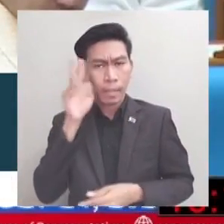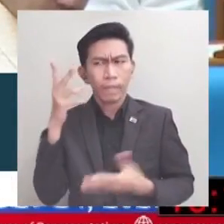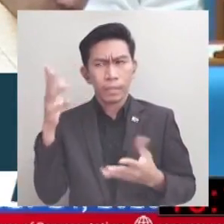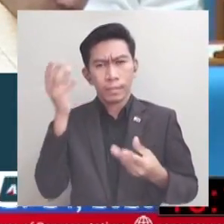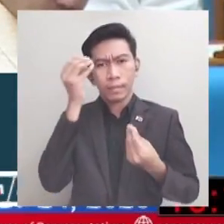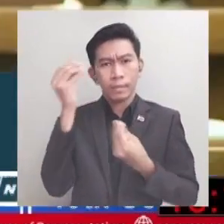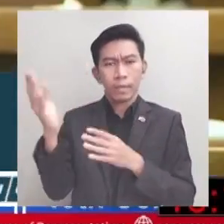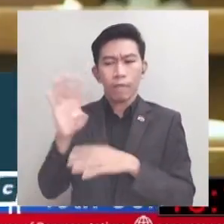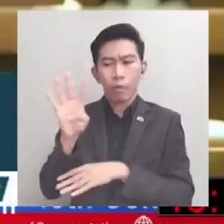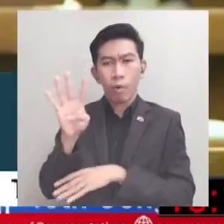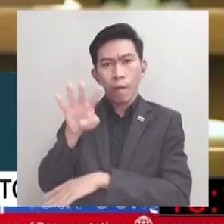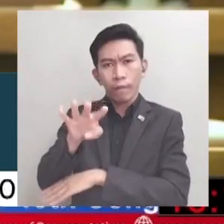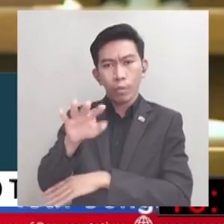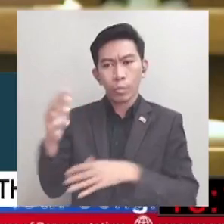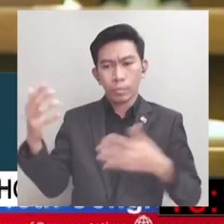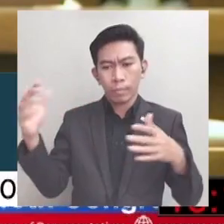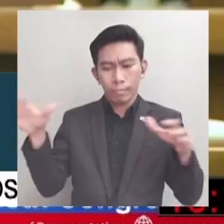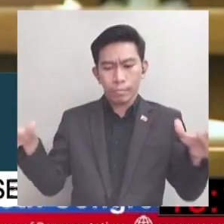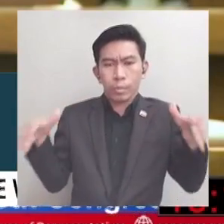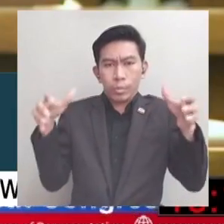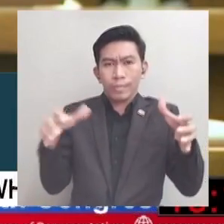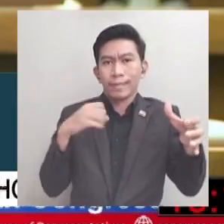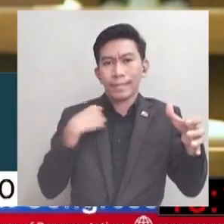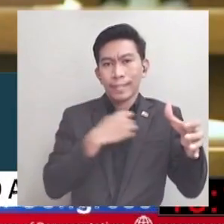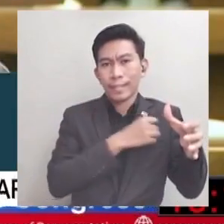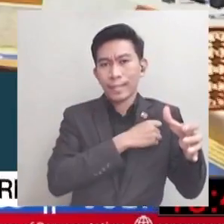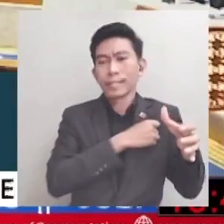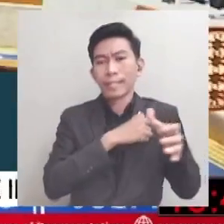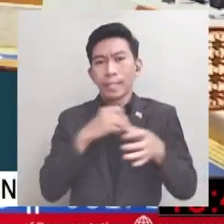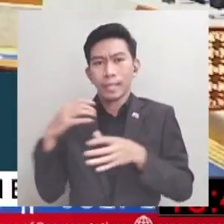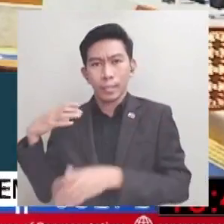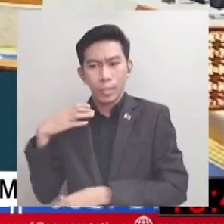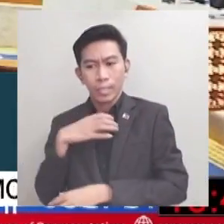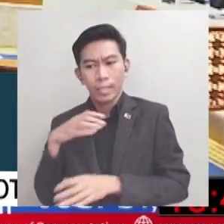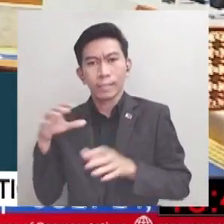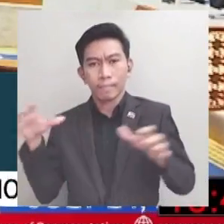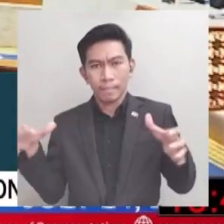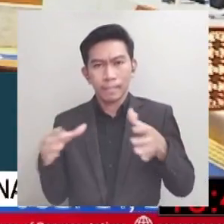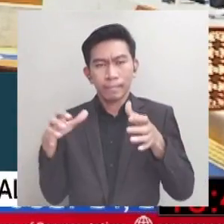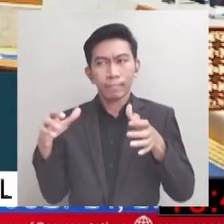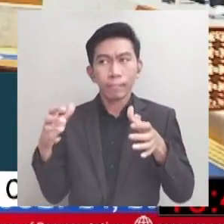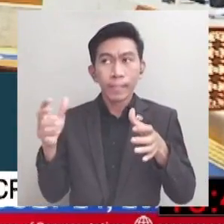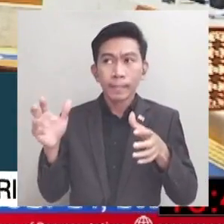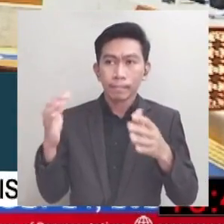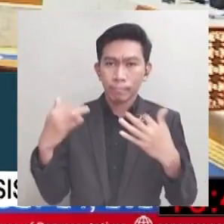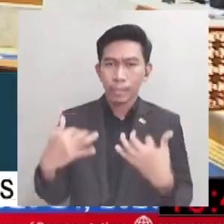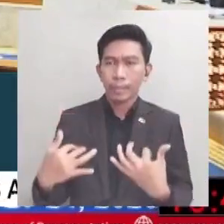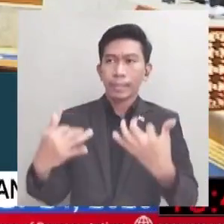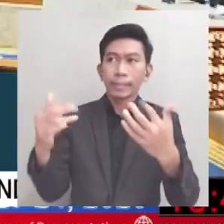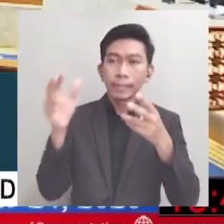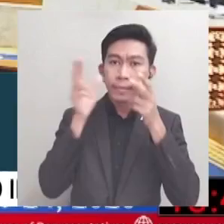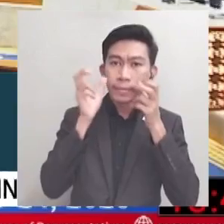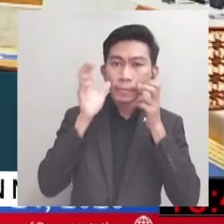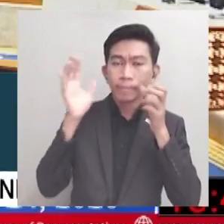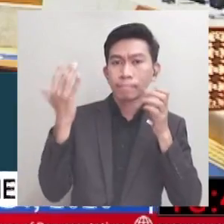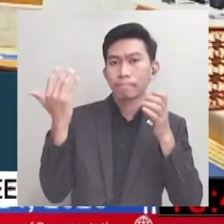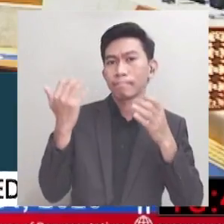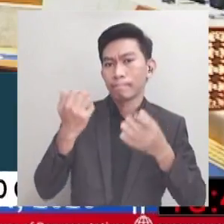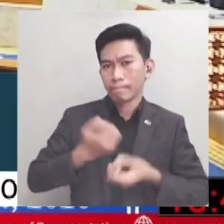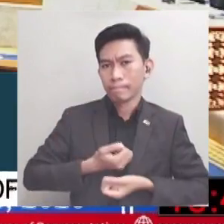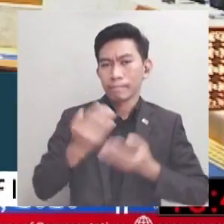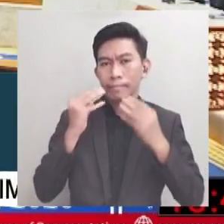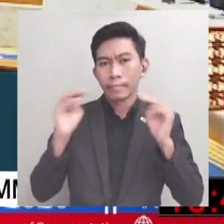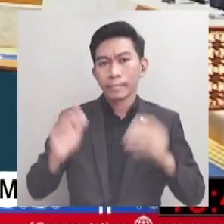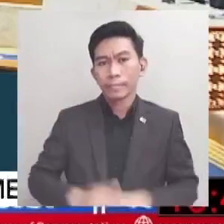at Batasang Pambansa to hear his State of the Nation address. The House Secretary General announced that the session hall will